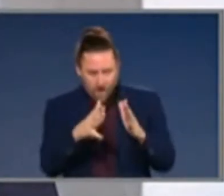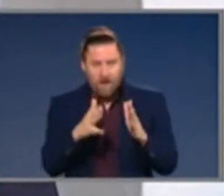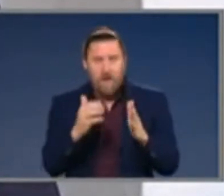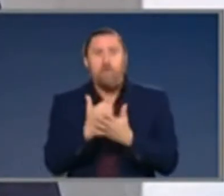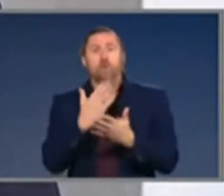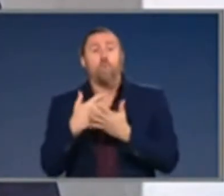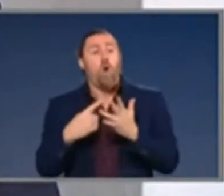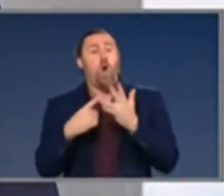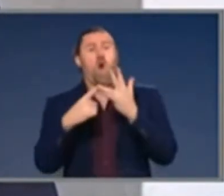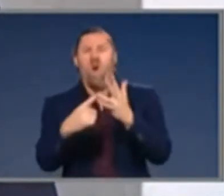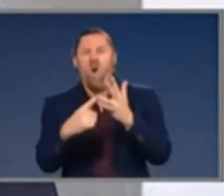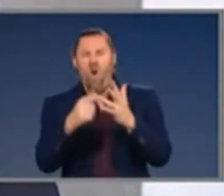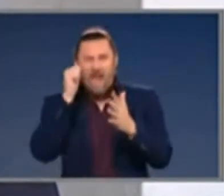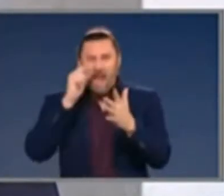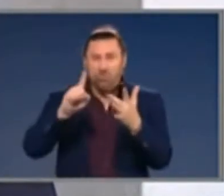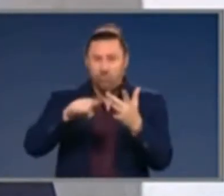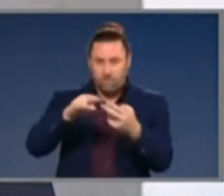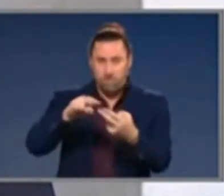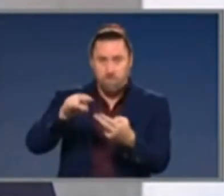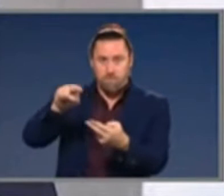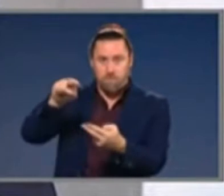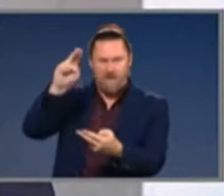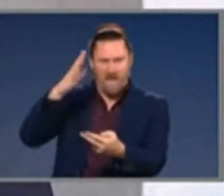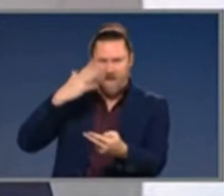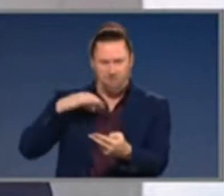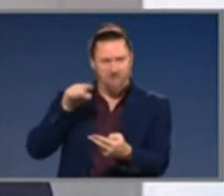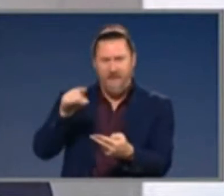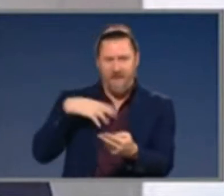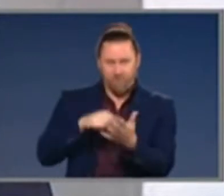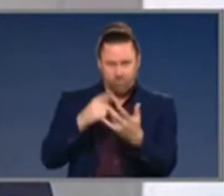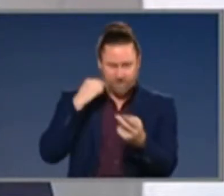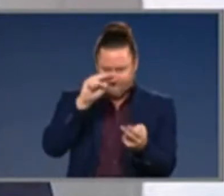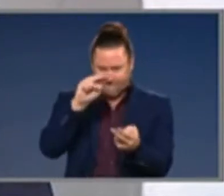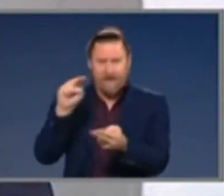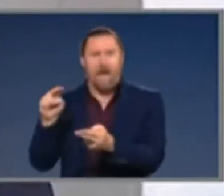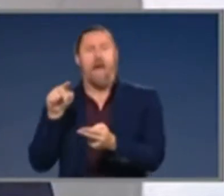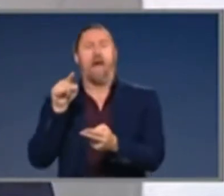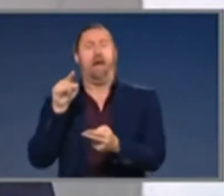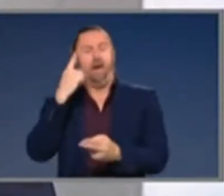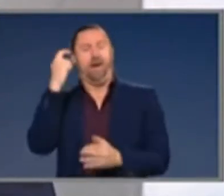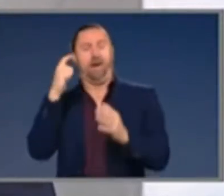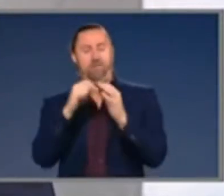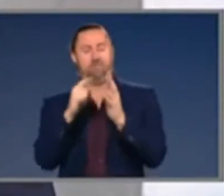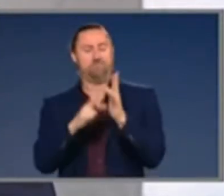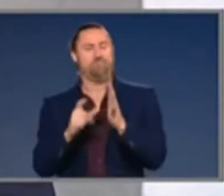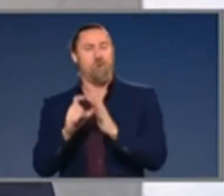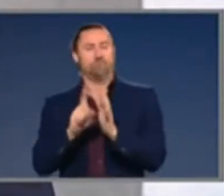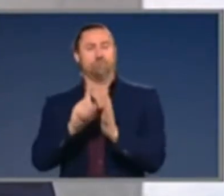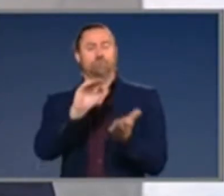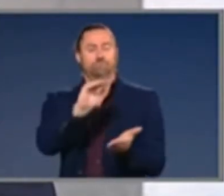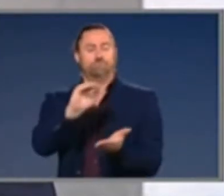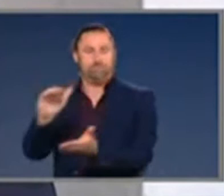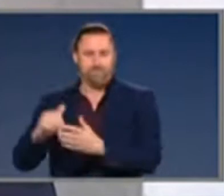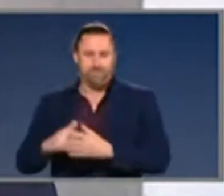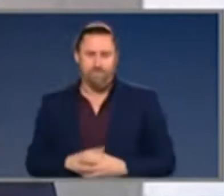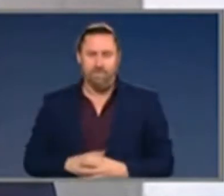costs on our debt, which have had to rise significantly, the amount of new issuances we've had has been